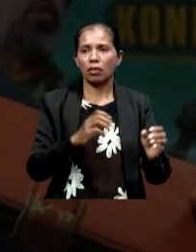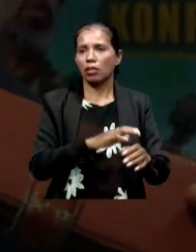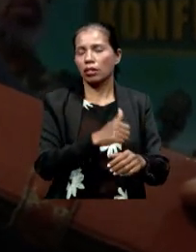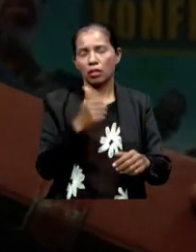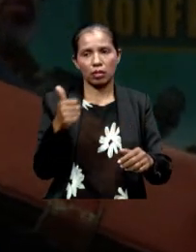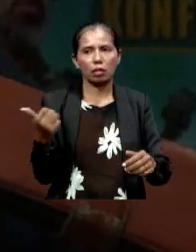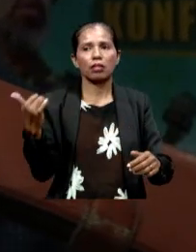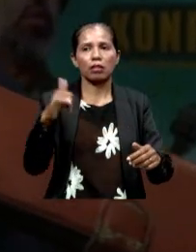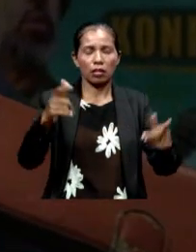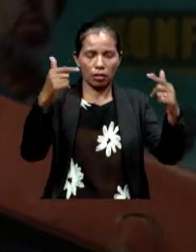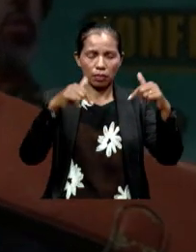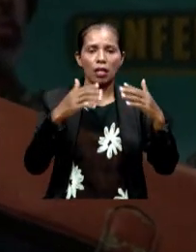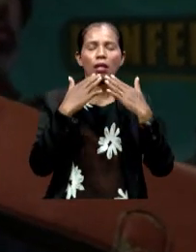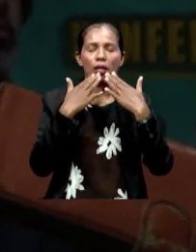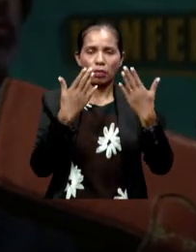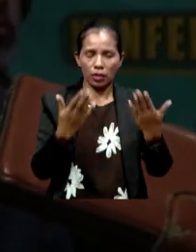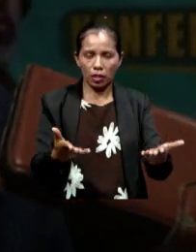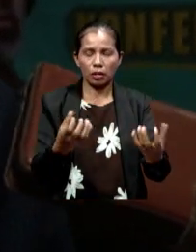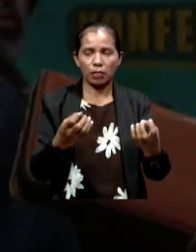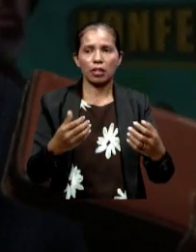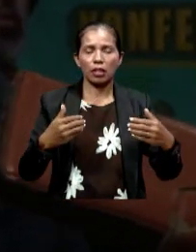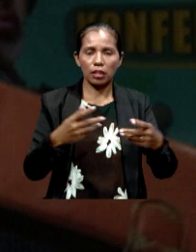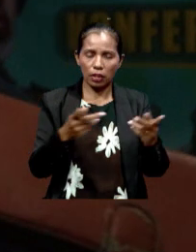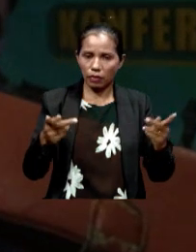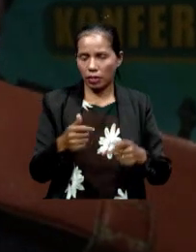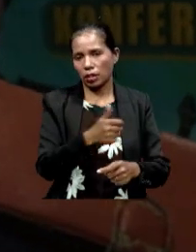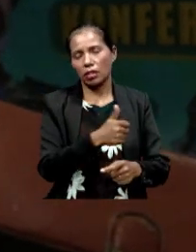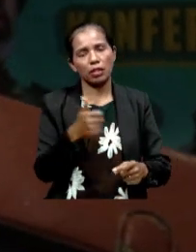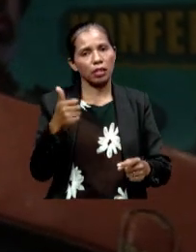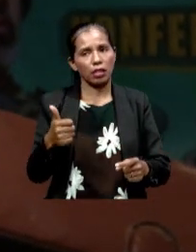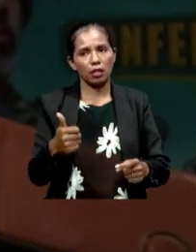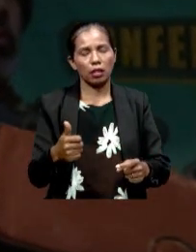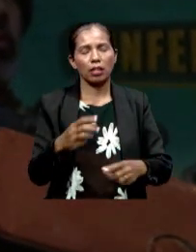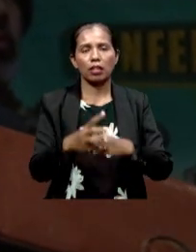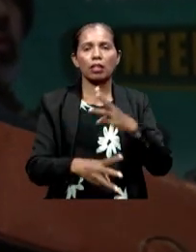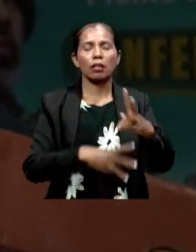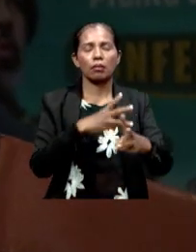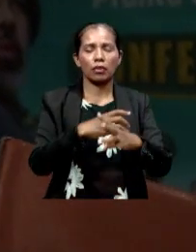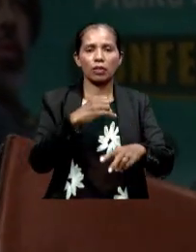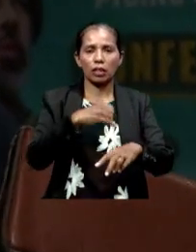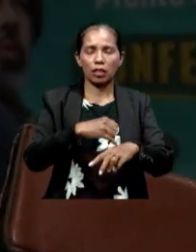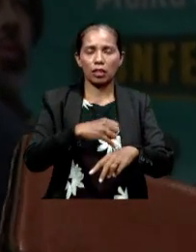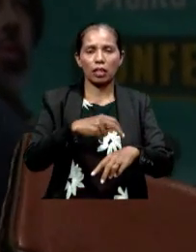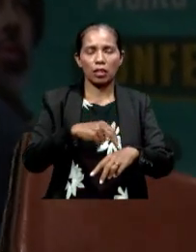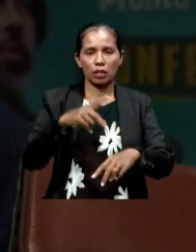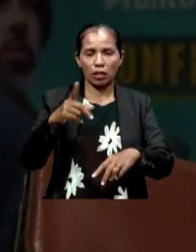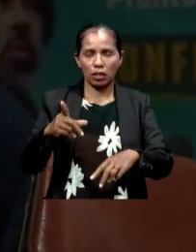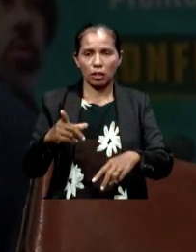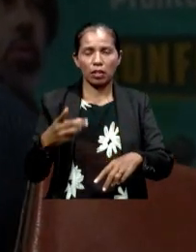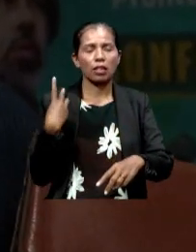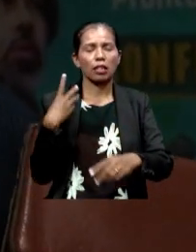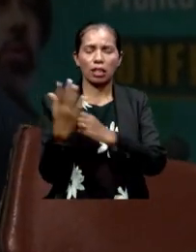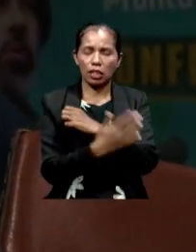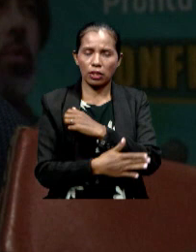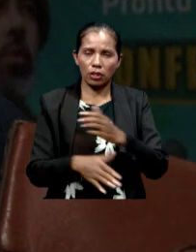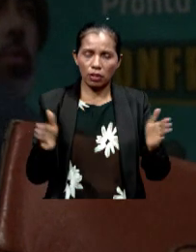tan, sir mus to mai agar dese tamba. Ia area seluk ne be maka, ia mundo internasional, ita mesmo ke nasa un kiki,